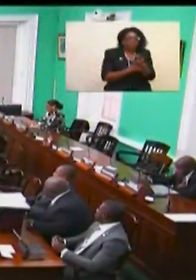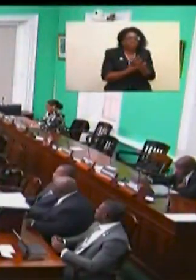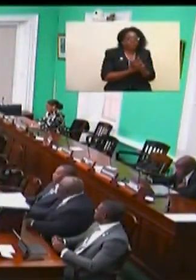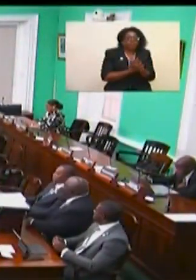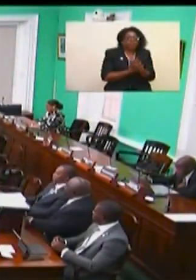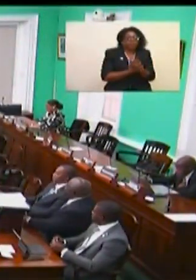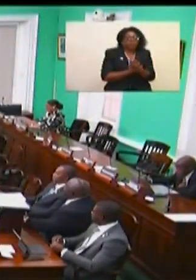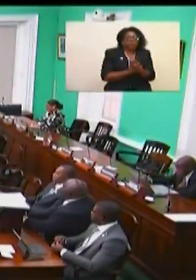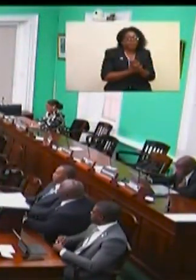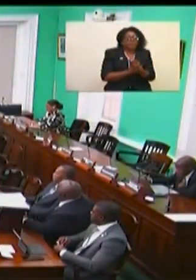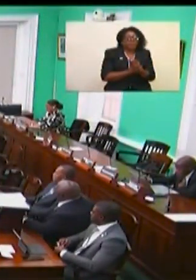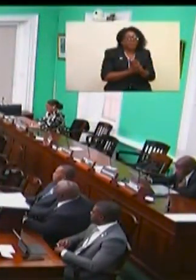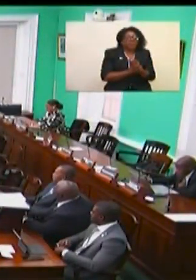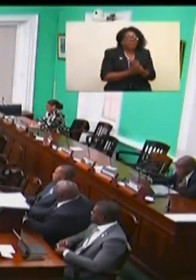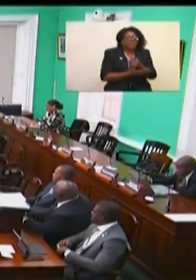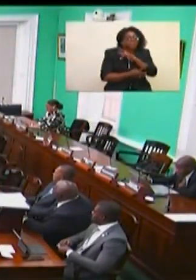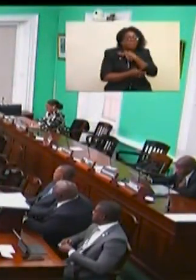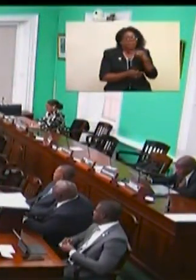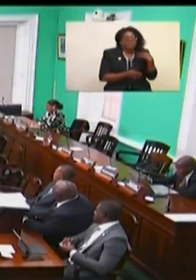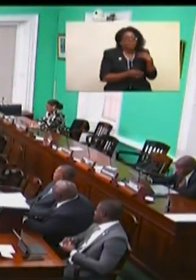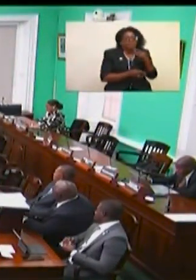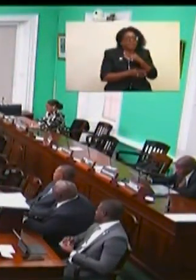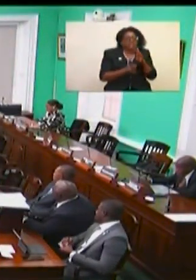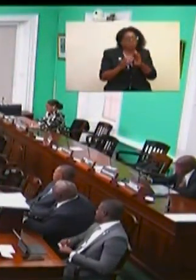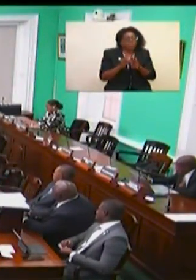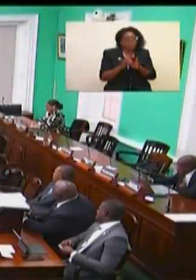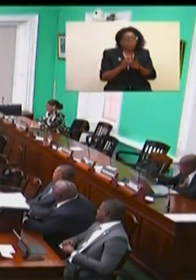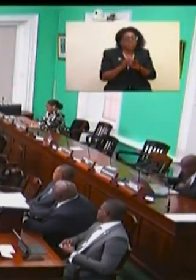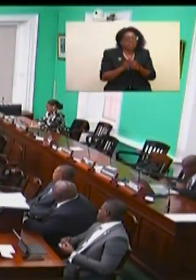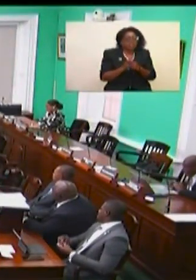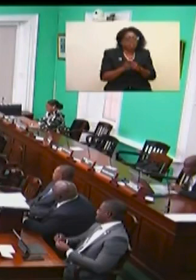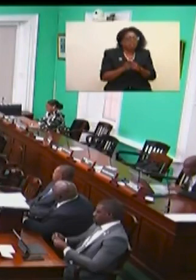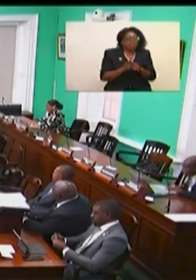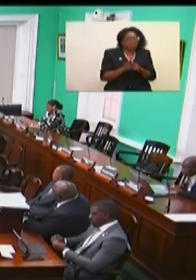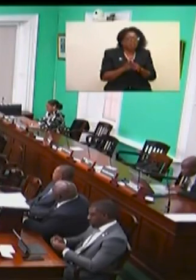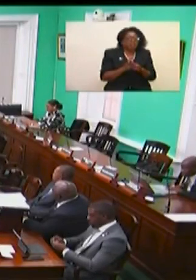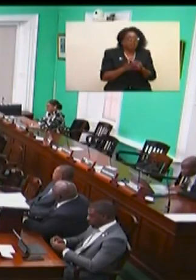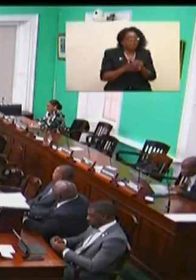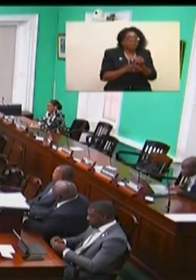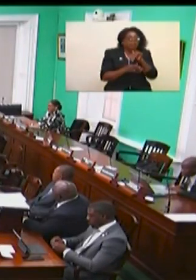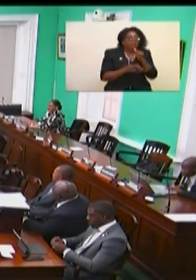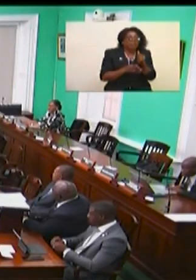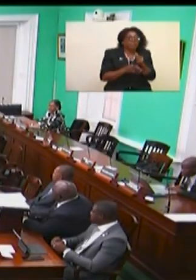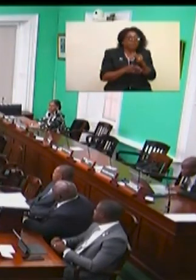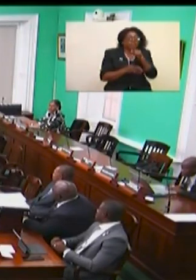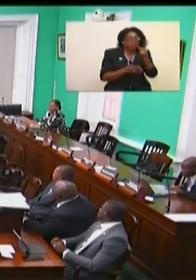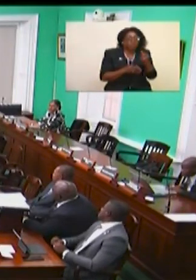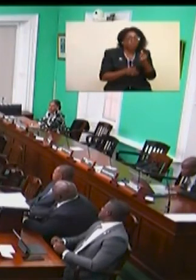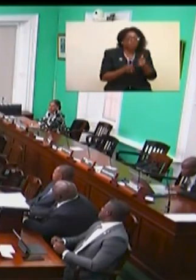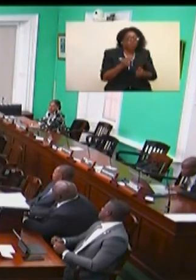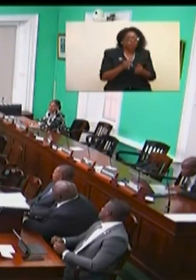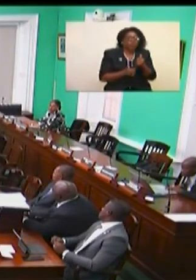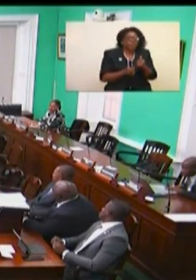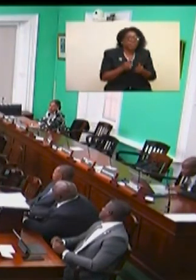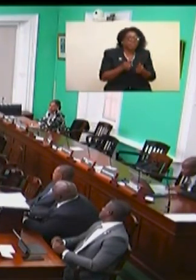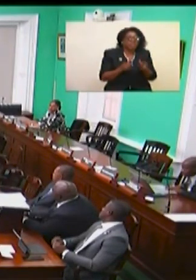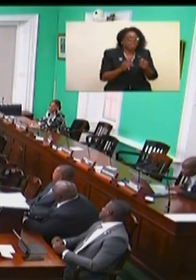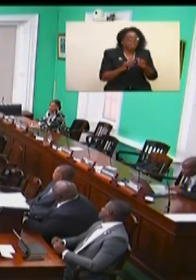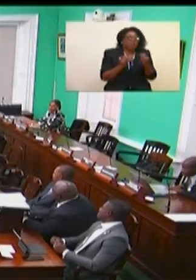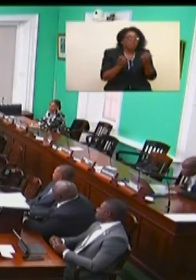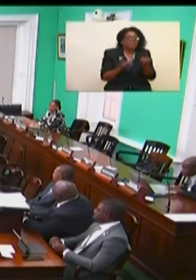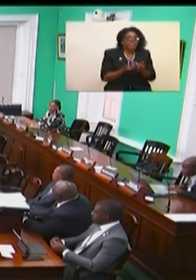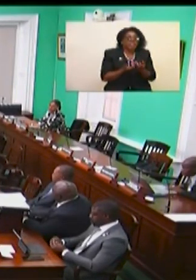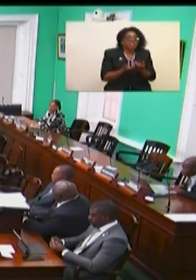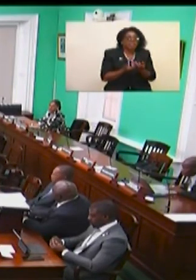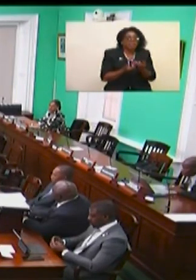chair recognizes the honorable member for Marco City. Thank you very much. Madam Speaker, I'm uncertain which particular committee the member is